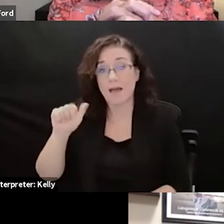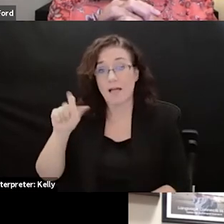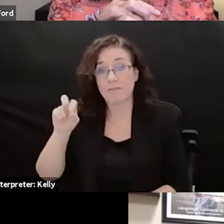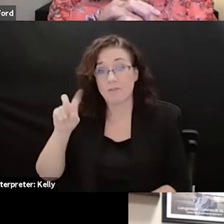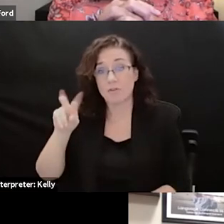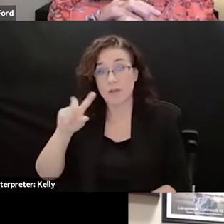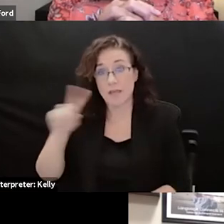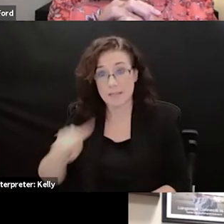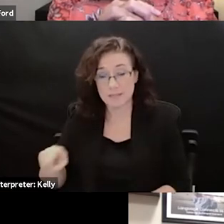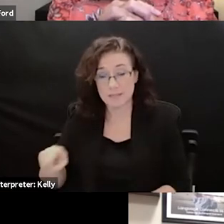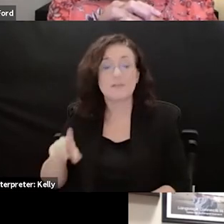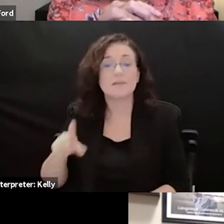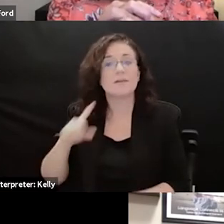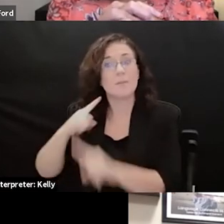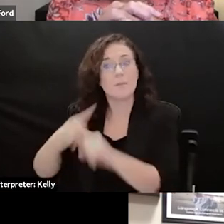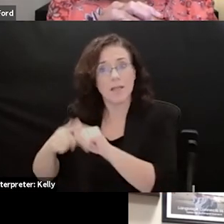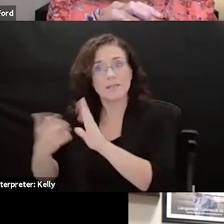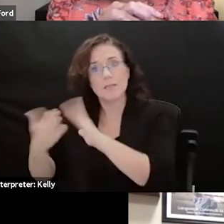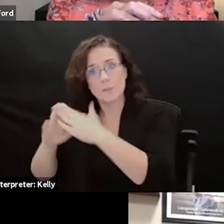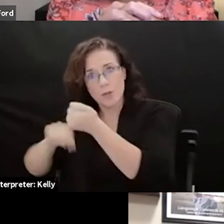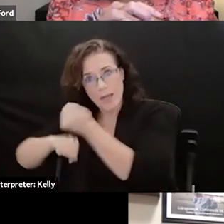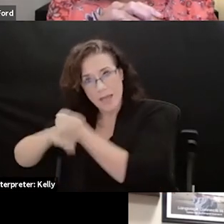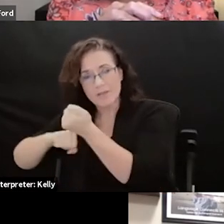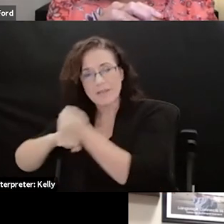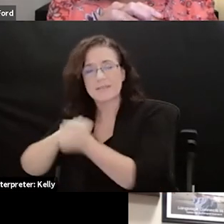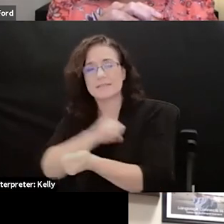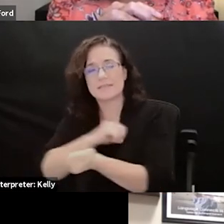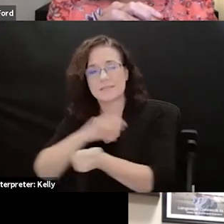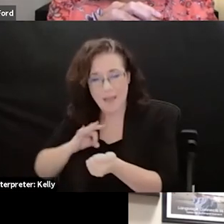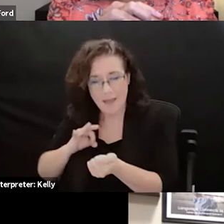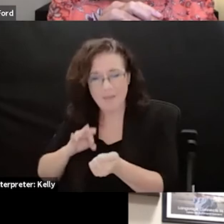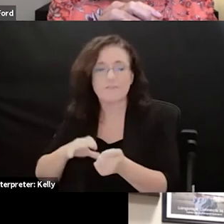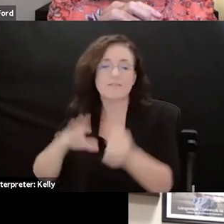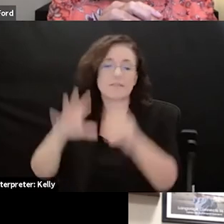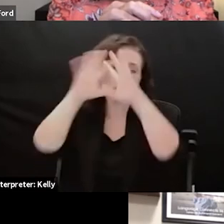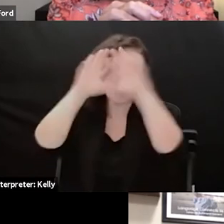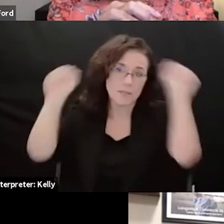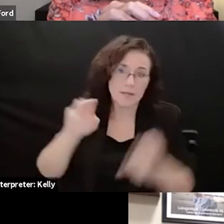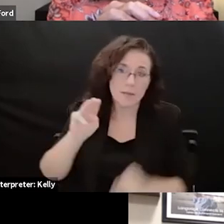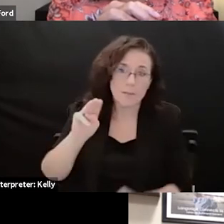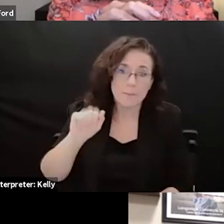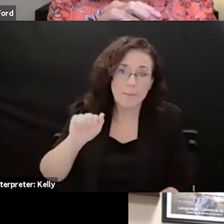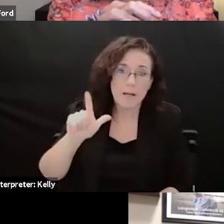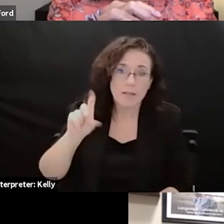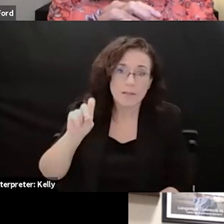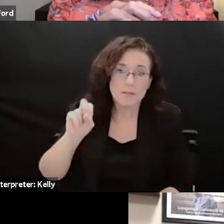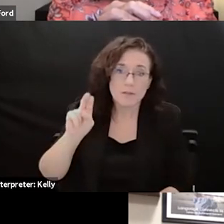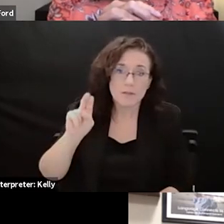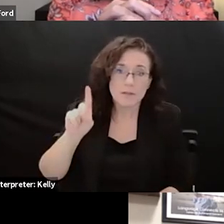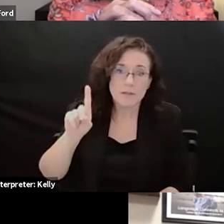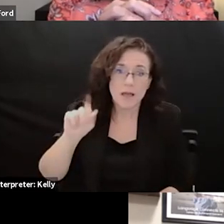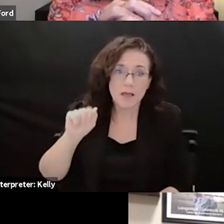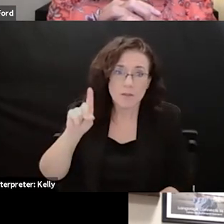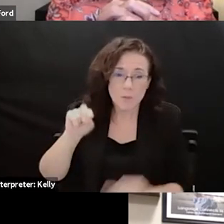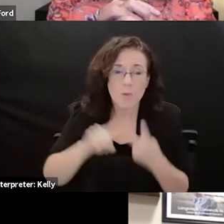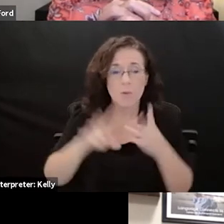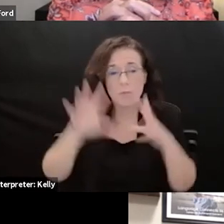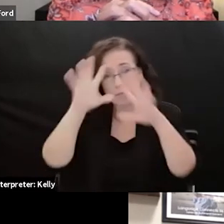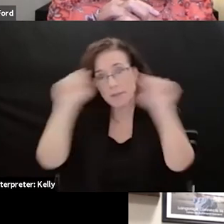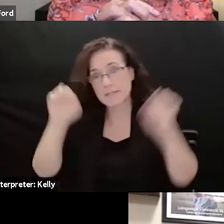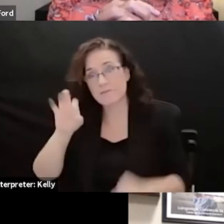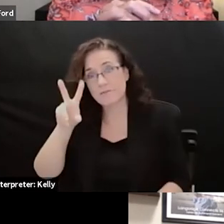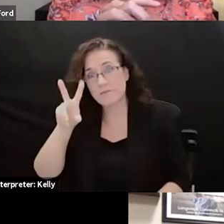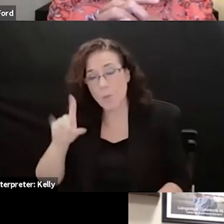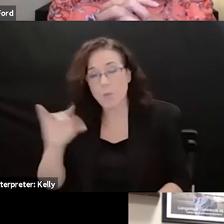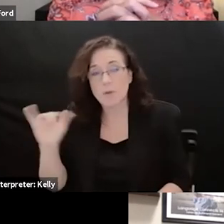advocates and and staff and and of course superintendent maldonado and and president ford um but words matter and